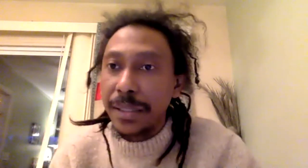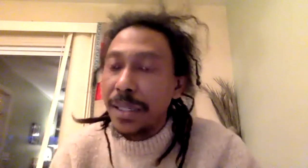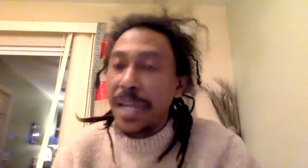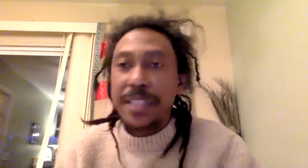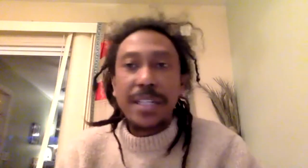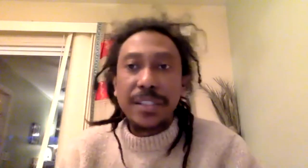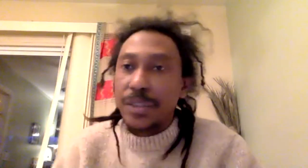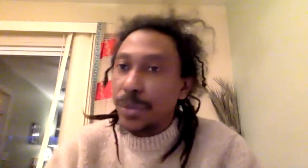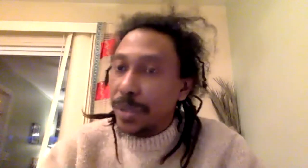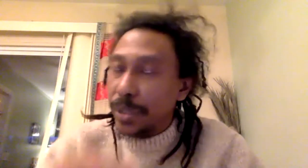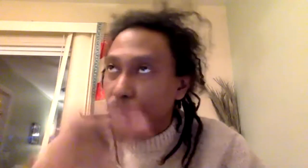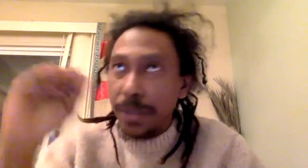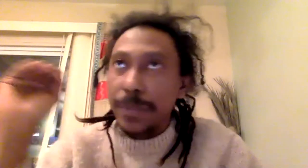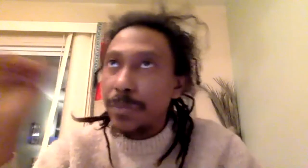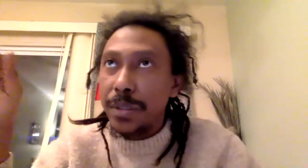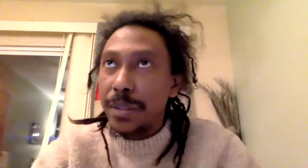2018, I started